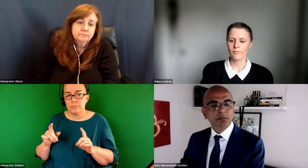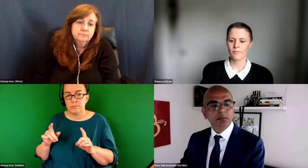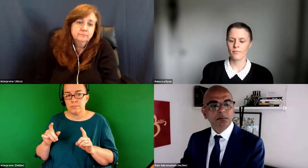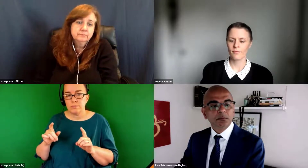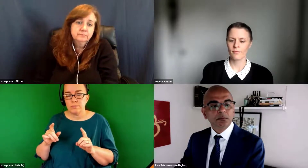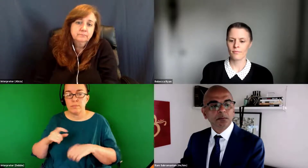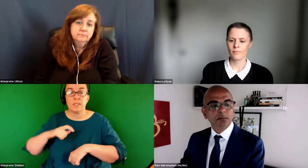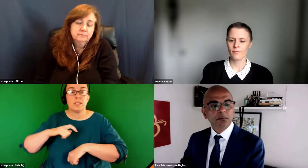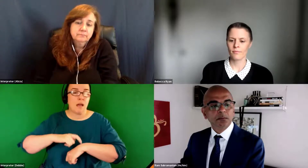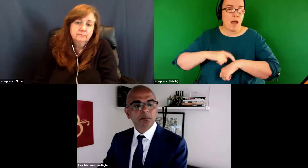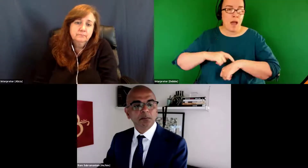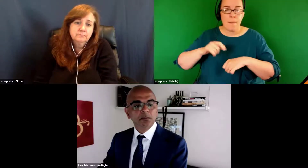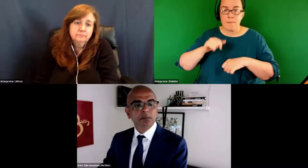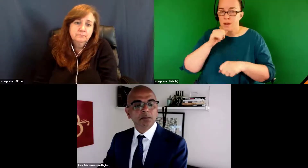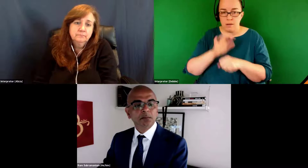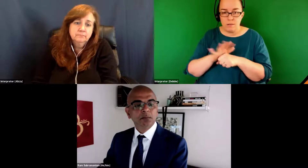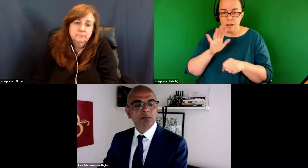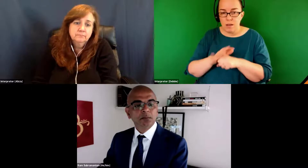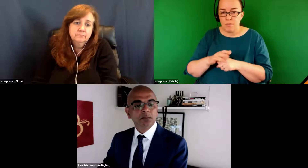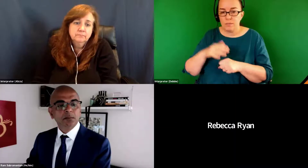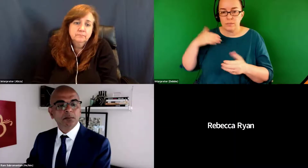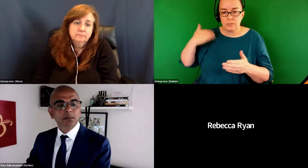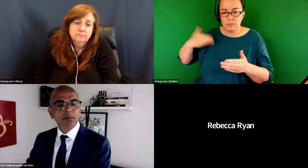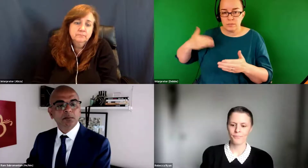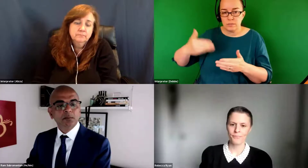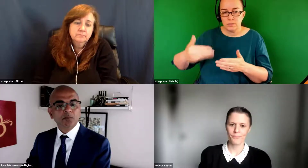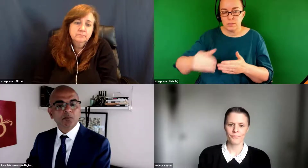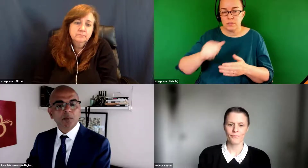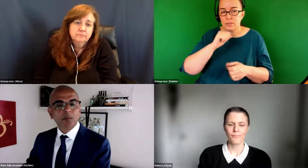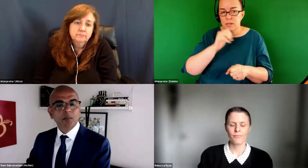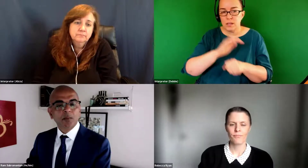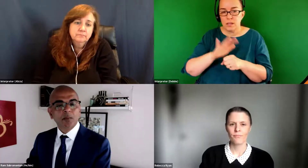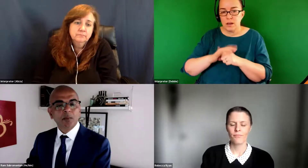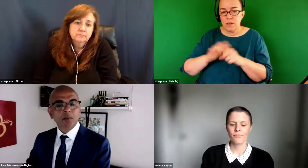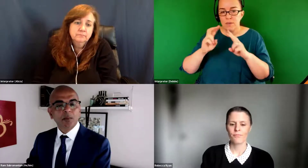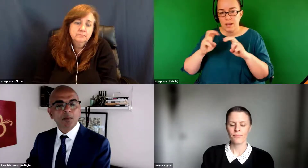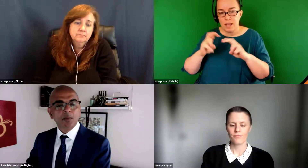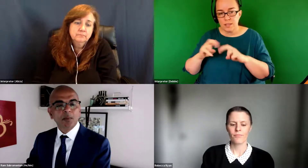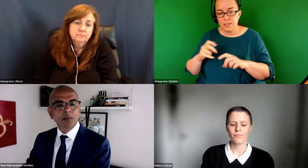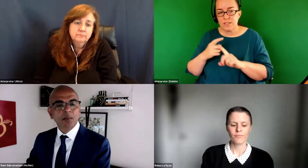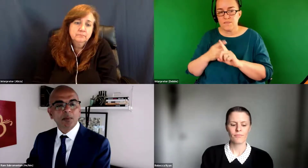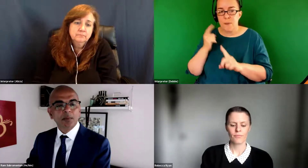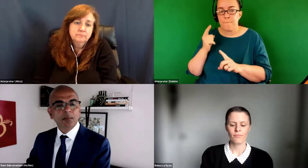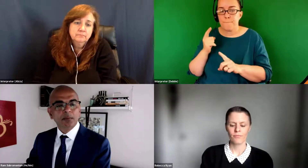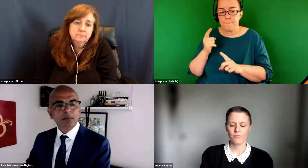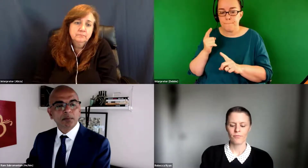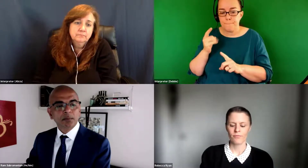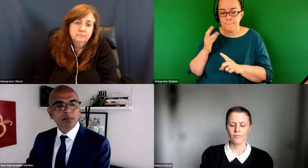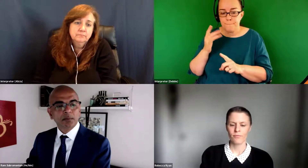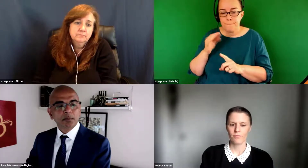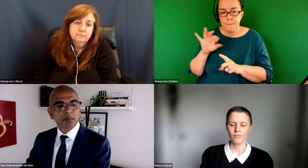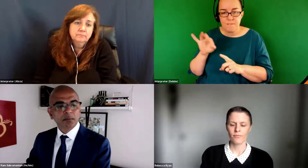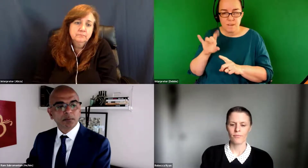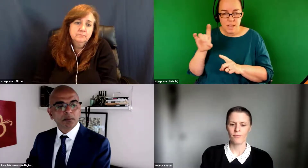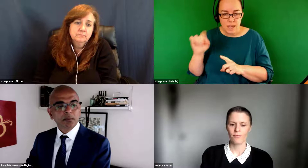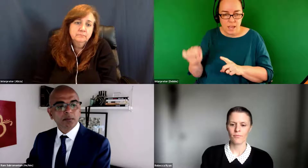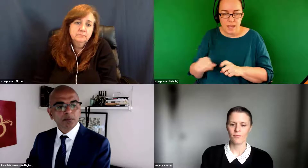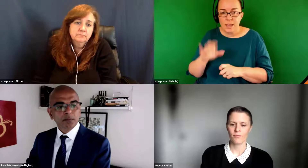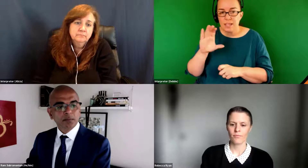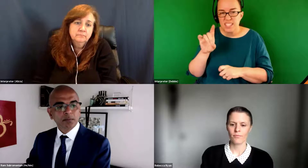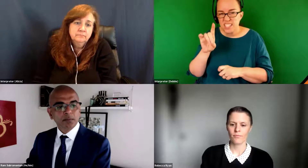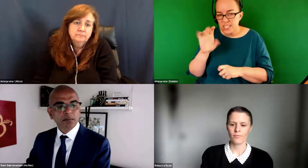the time hasn't had enough. There hasn't been enough time. There hasn't been enough analysis by the FDA and the